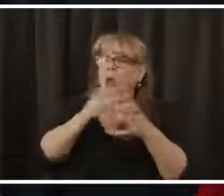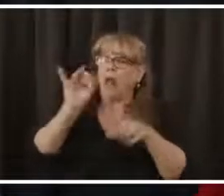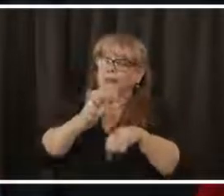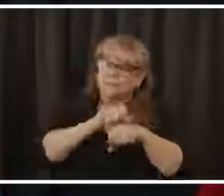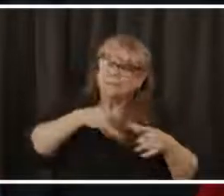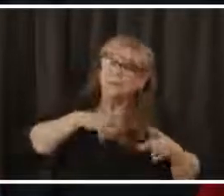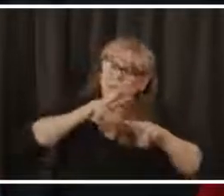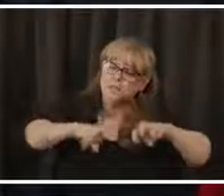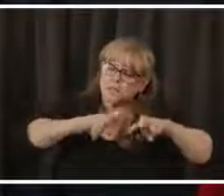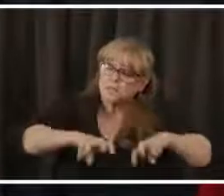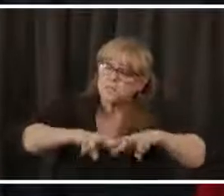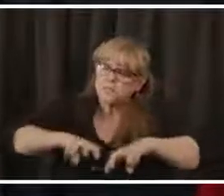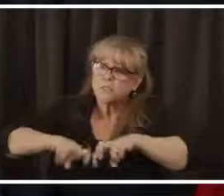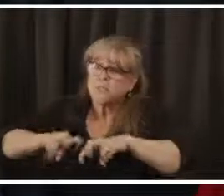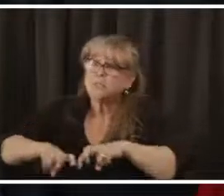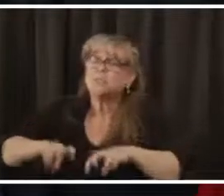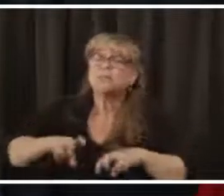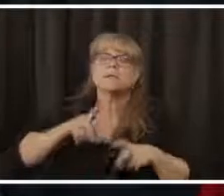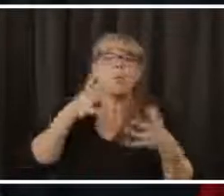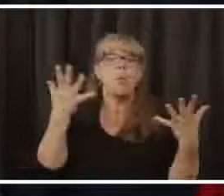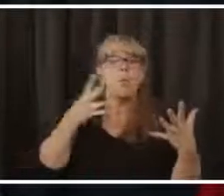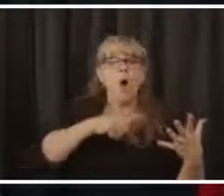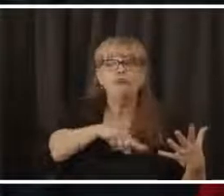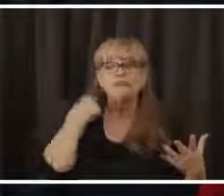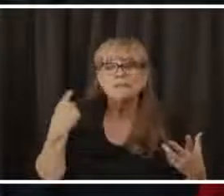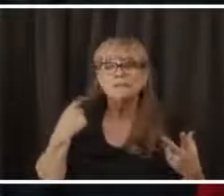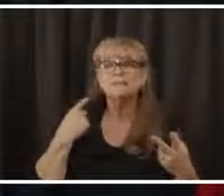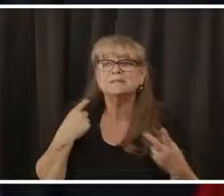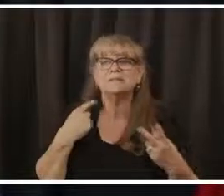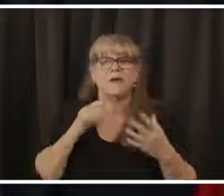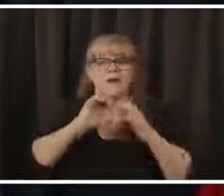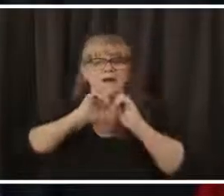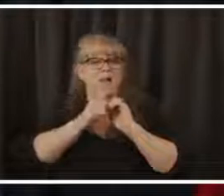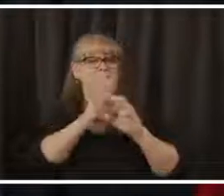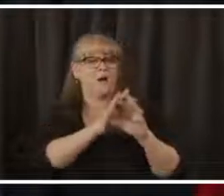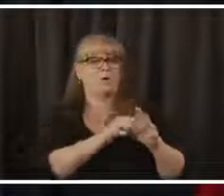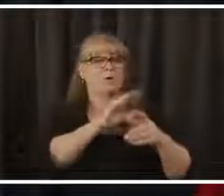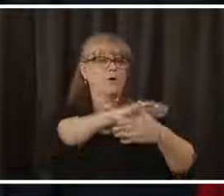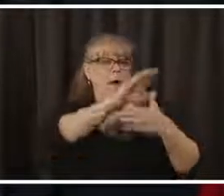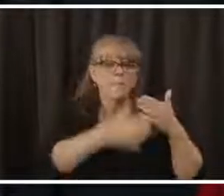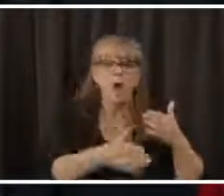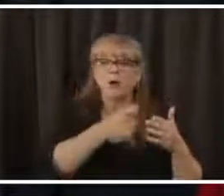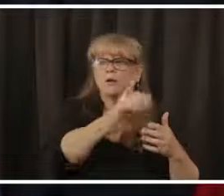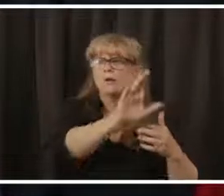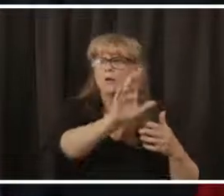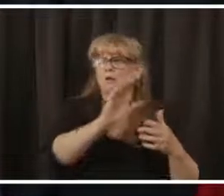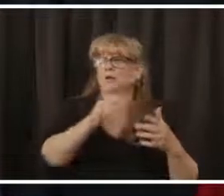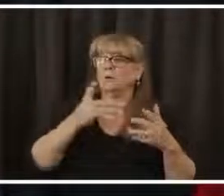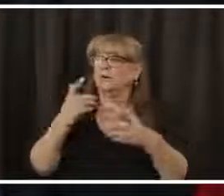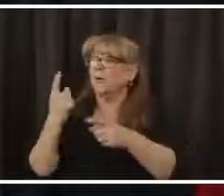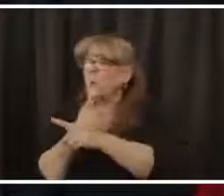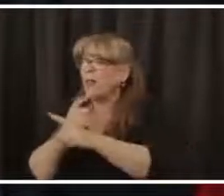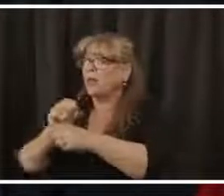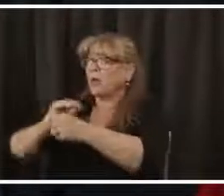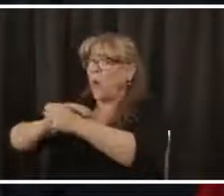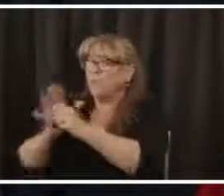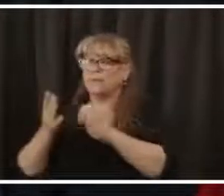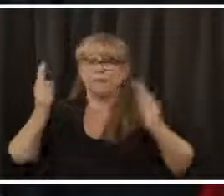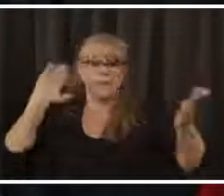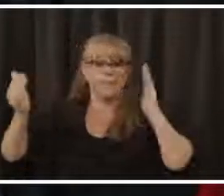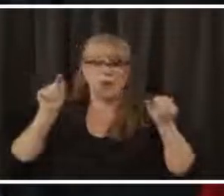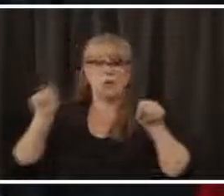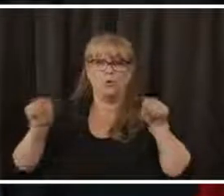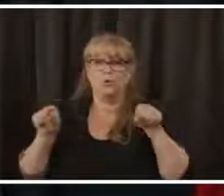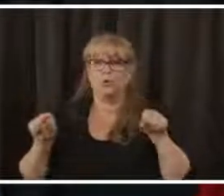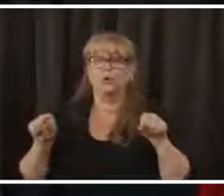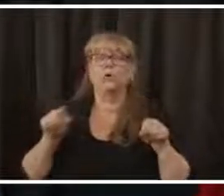risk factors and the differences in outcomes associated with variants versus other strains are probably best done in epi studies. Not as easy to